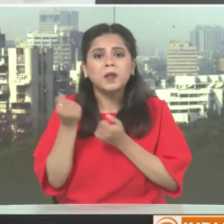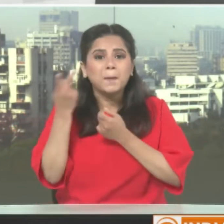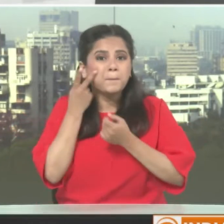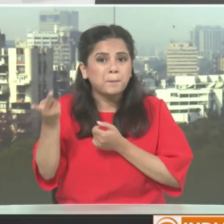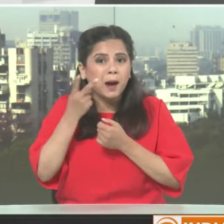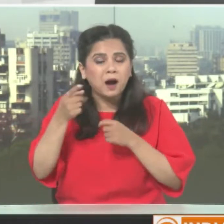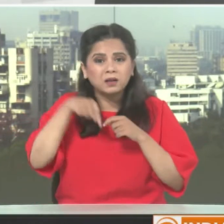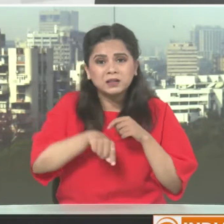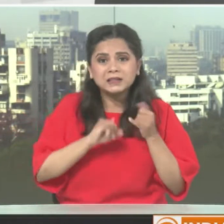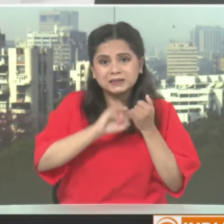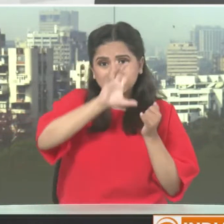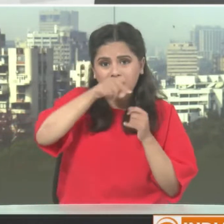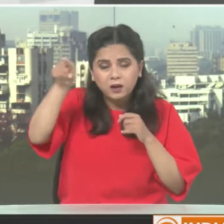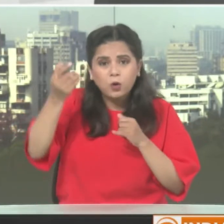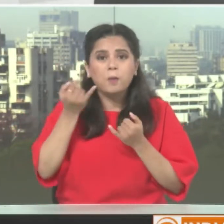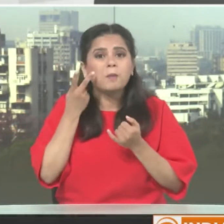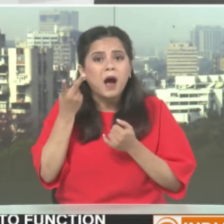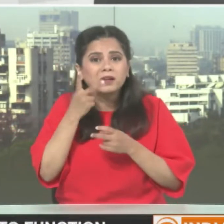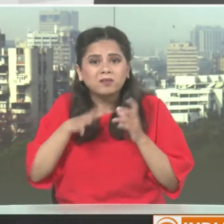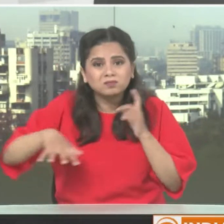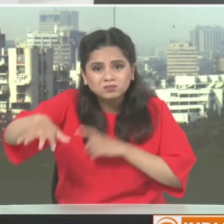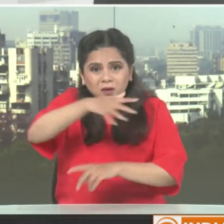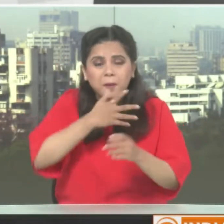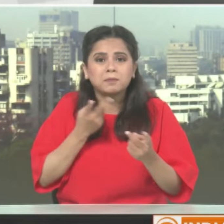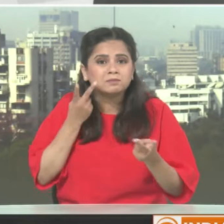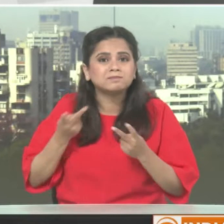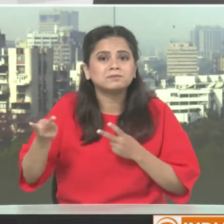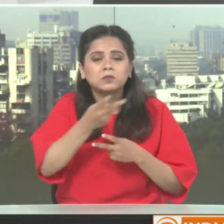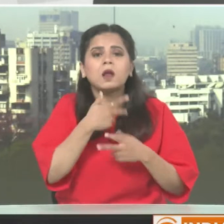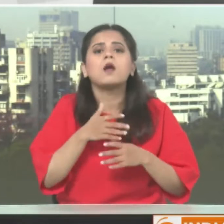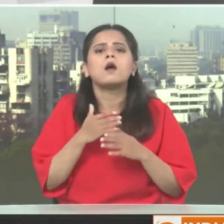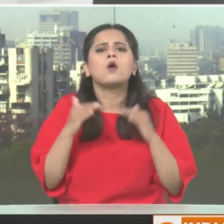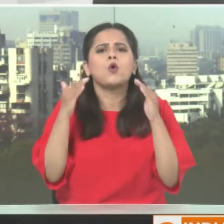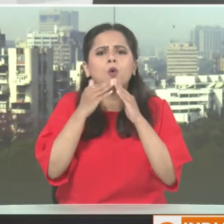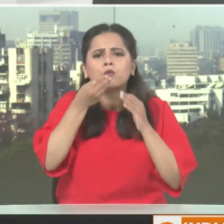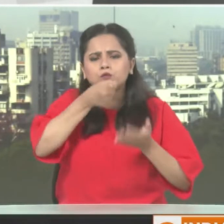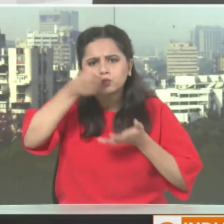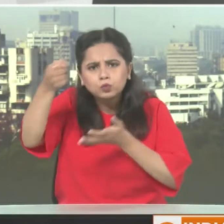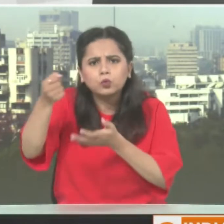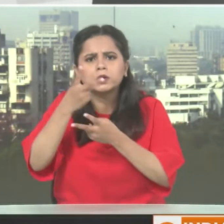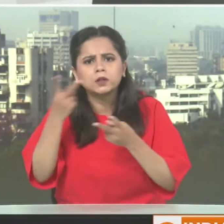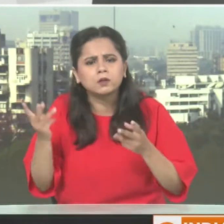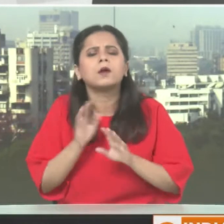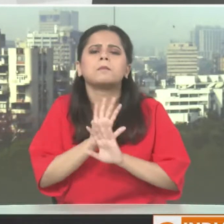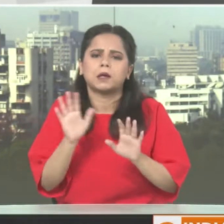intrastate and interstate goods movements and the home delivery of the cooked food will be permitted.